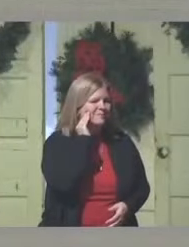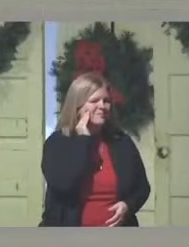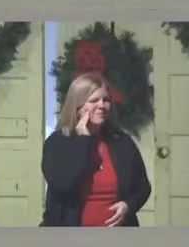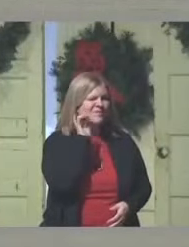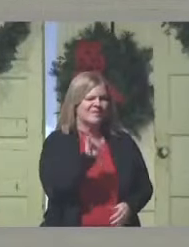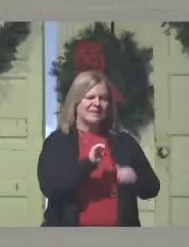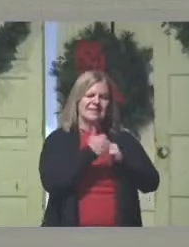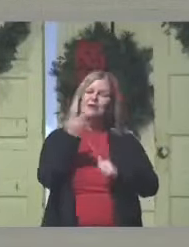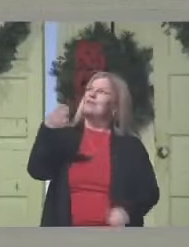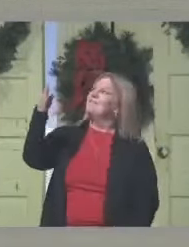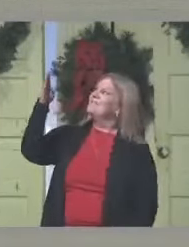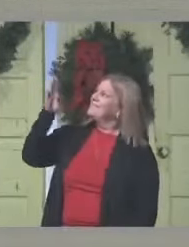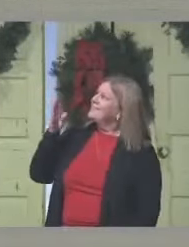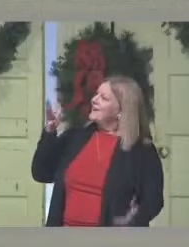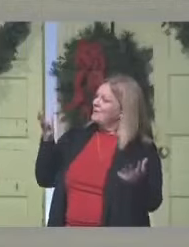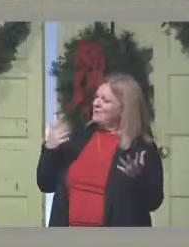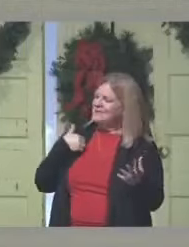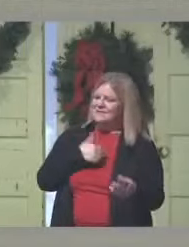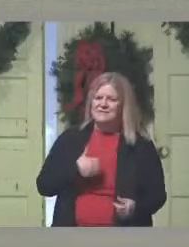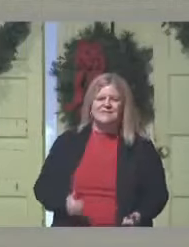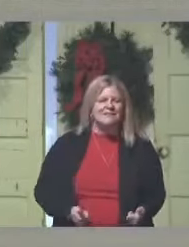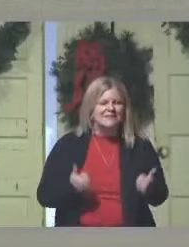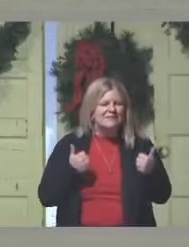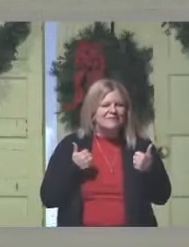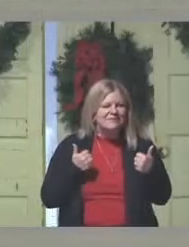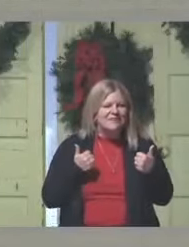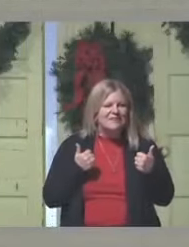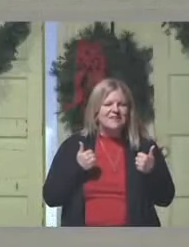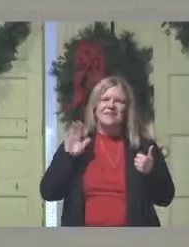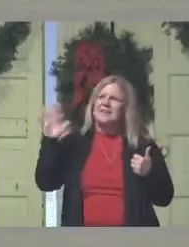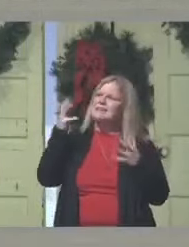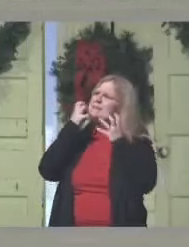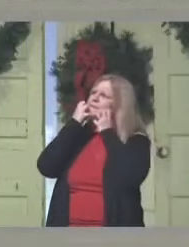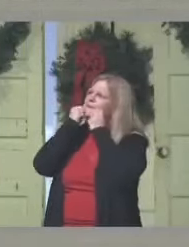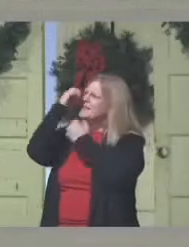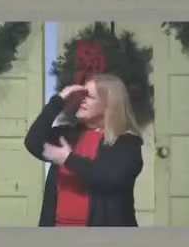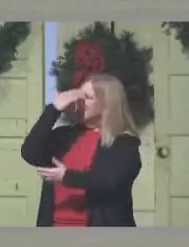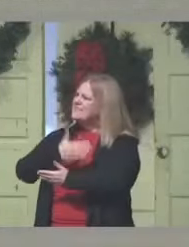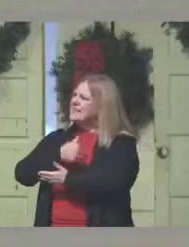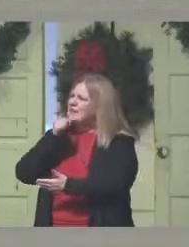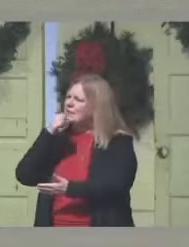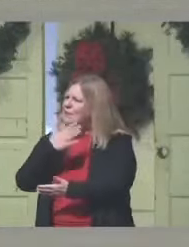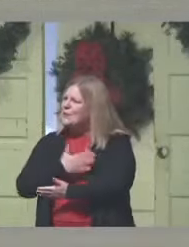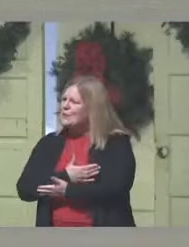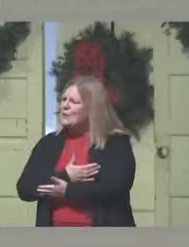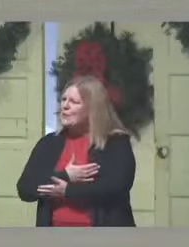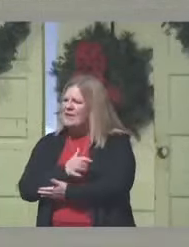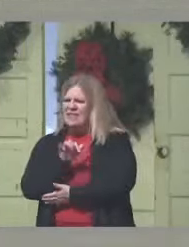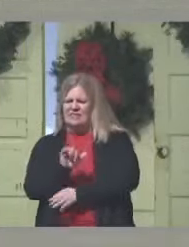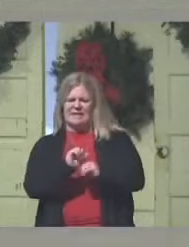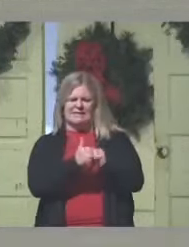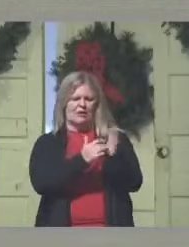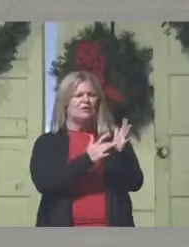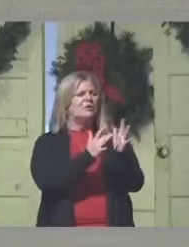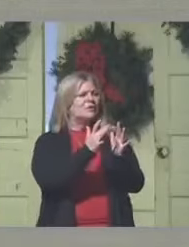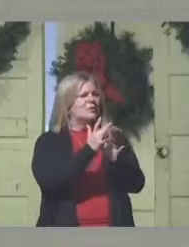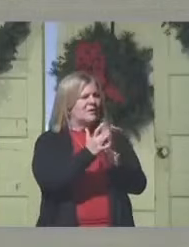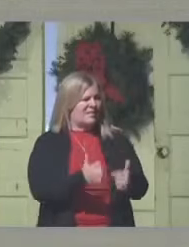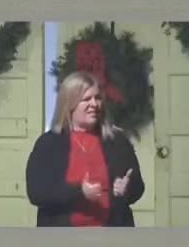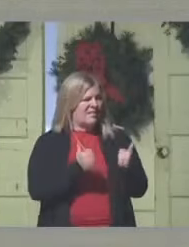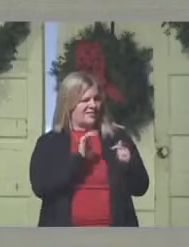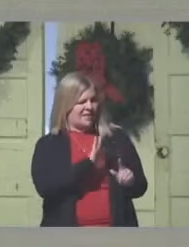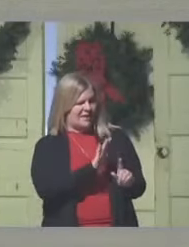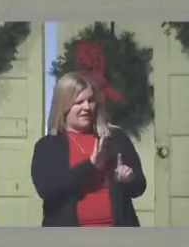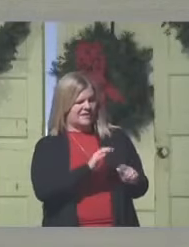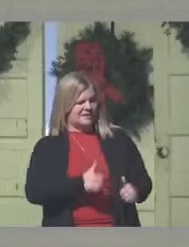Isn't this how God means for us to live our lives as his beloved sons and daughters? Isn't this how Jesus lived his